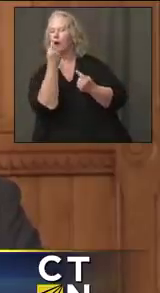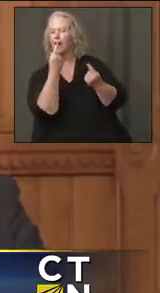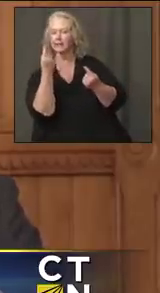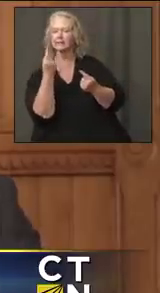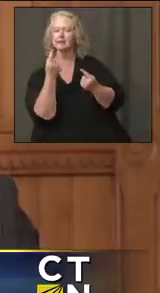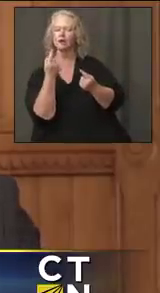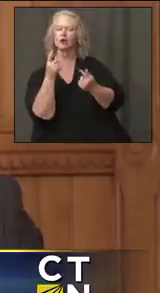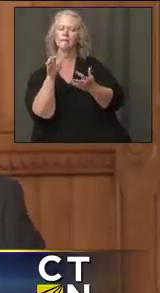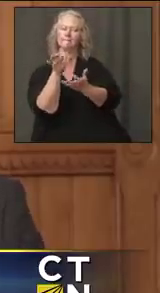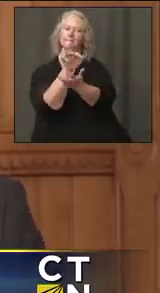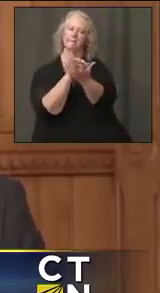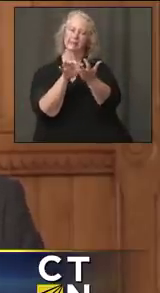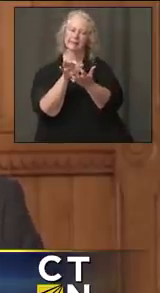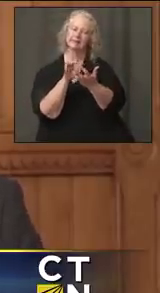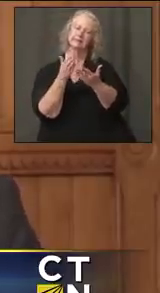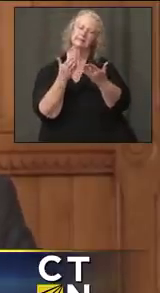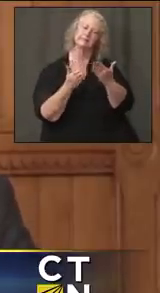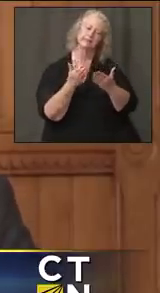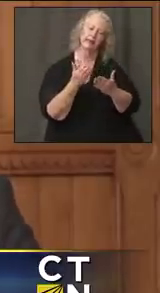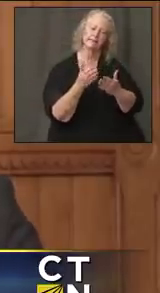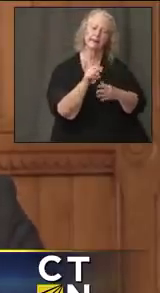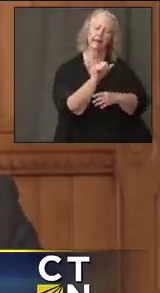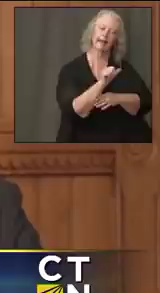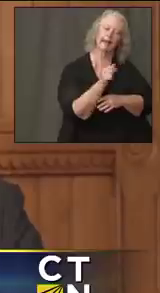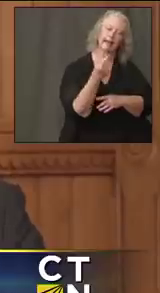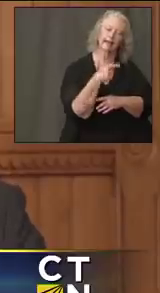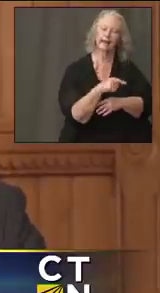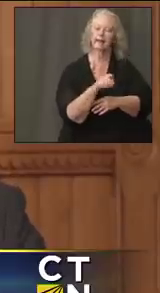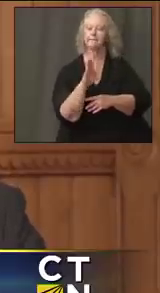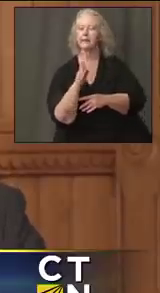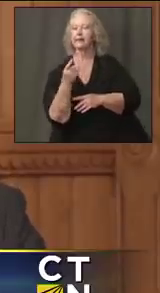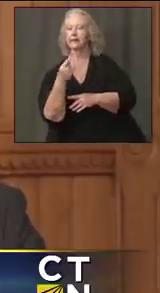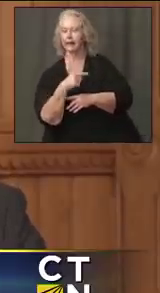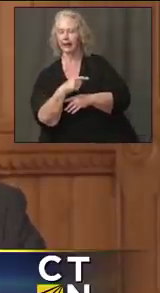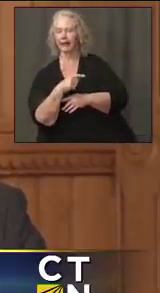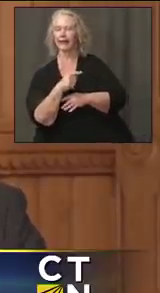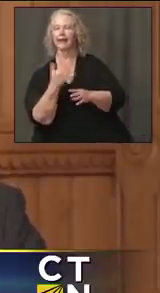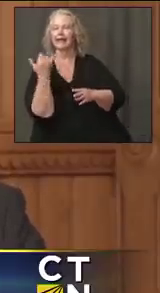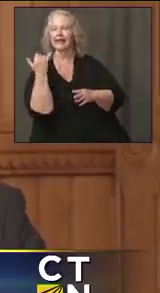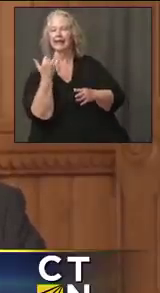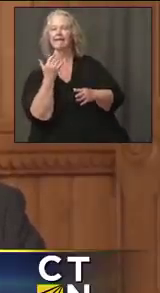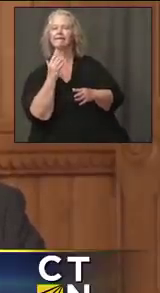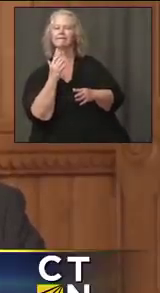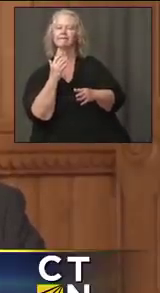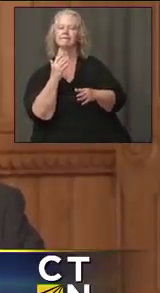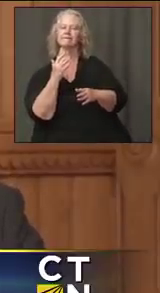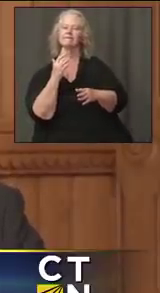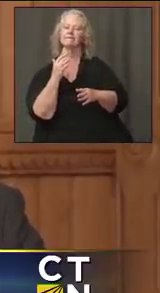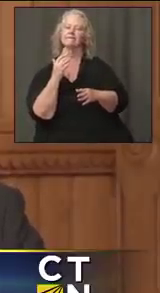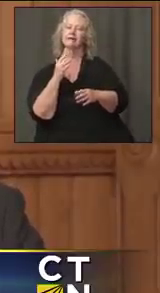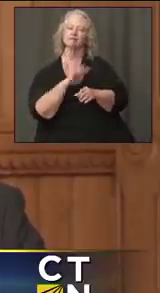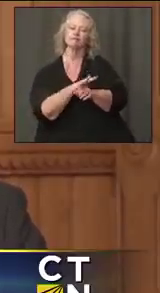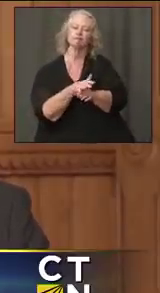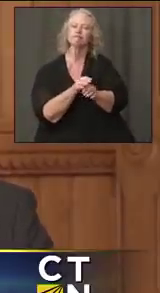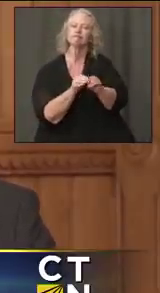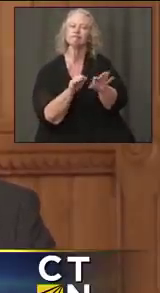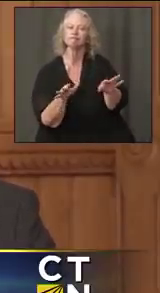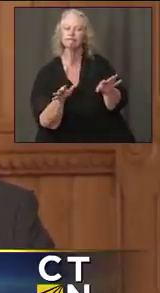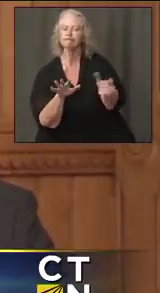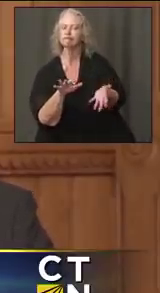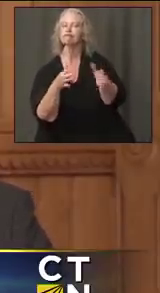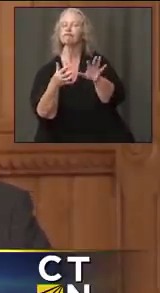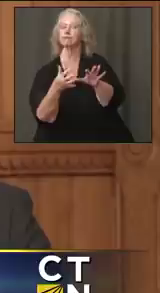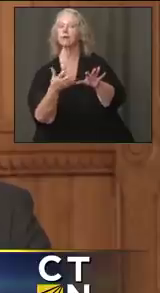model, that might have shifts or A days and B days if the health data requires it. And that would be as a result